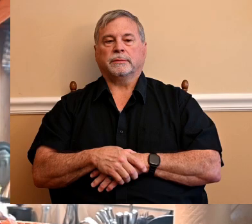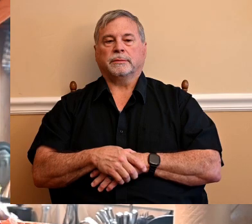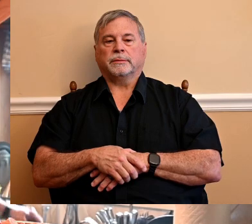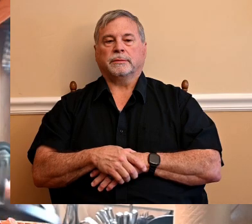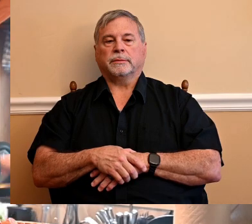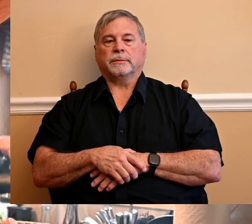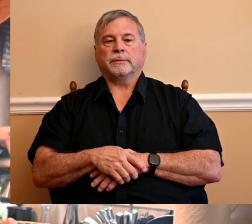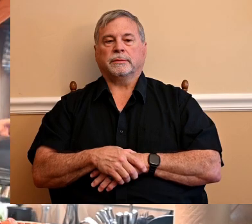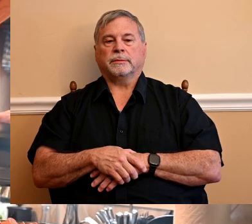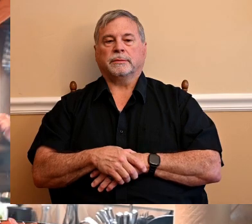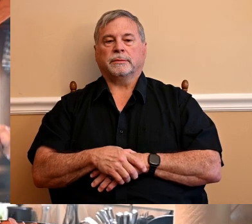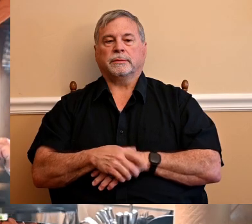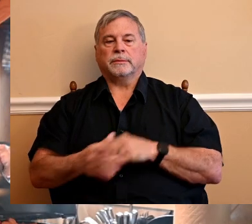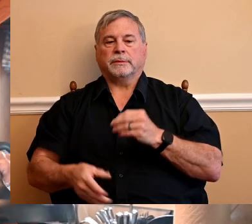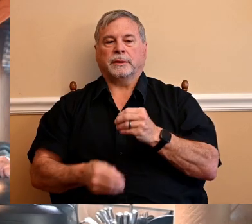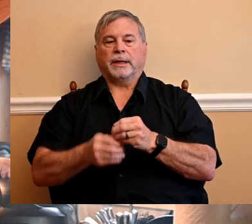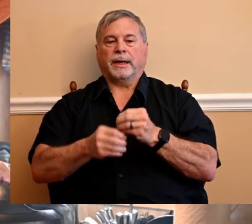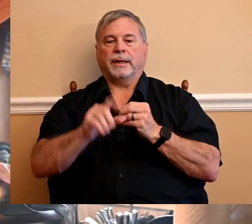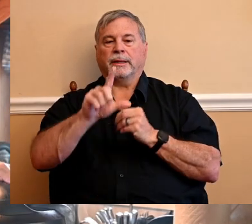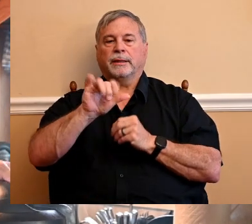Now we're going to put the lid back on.